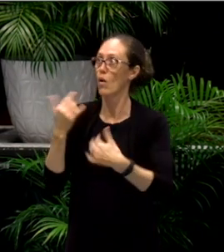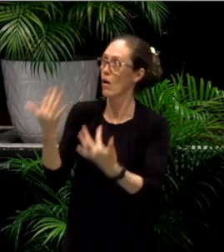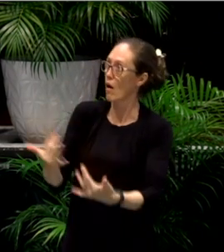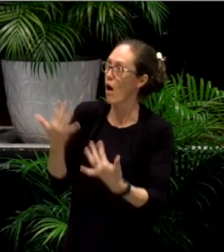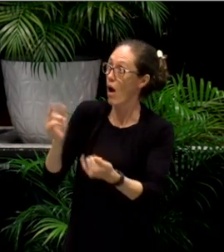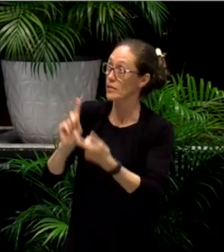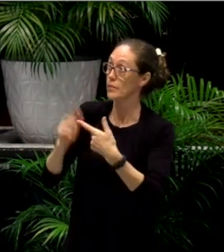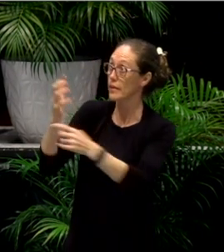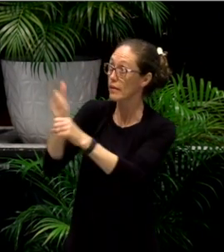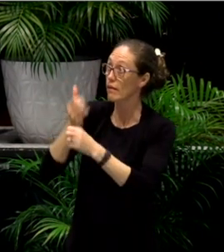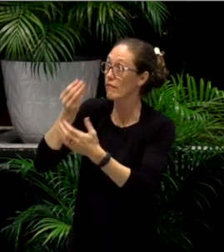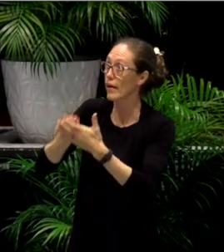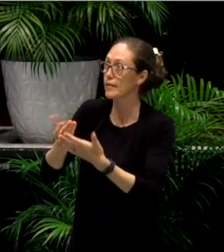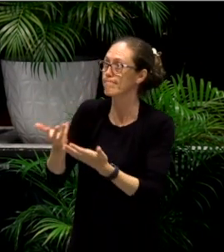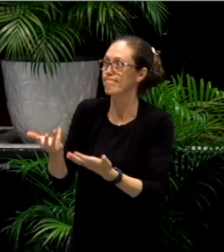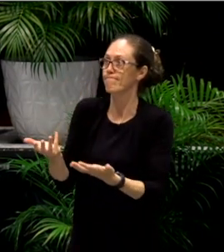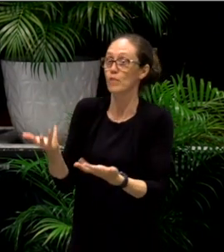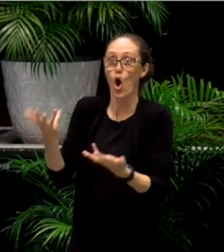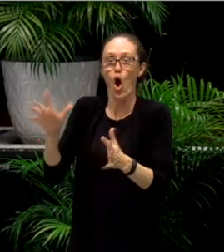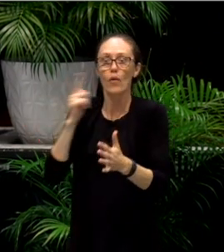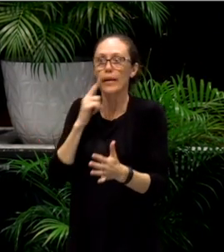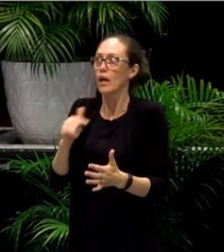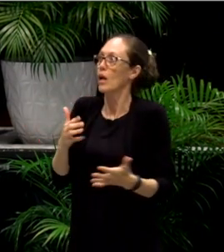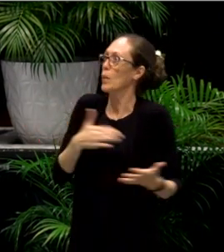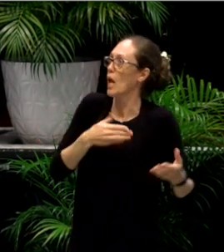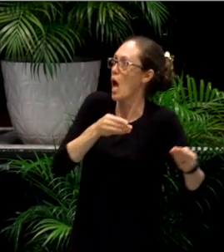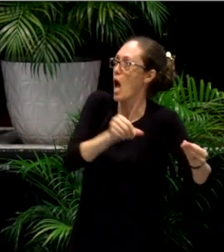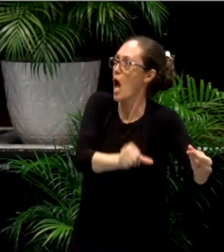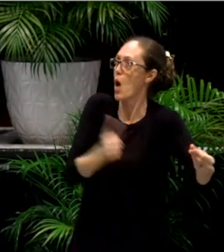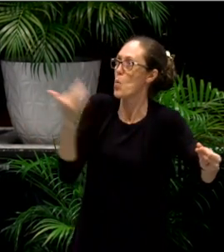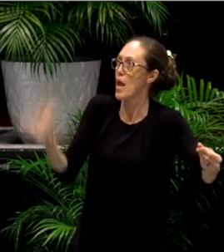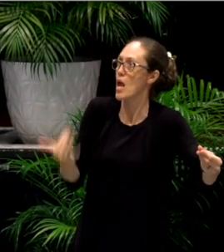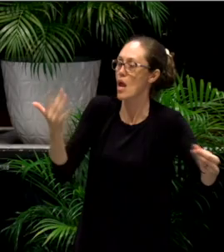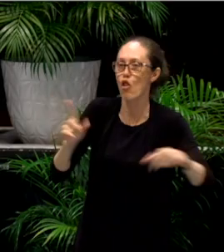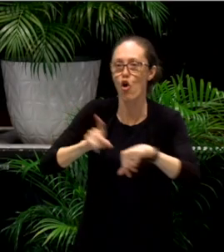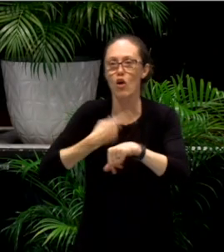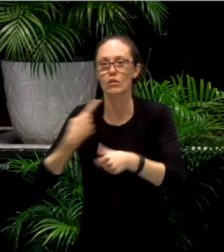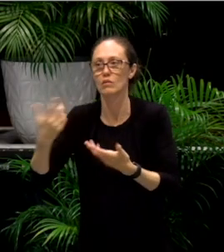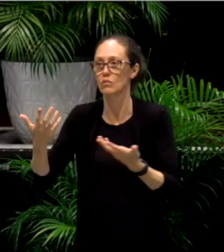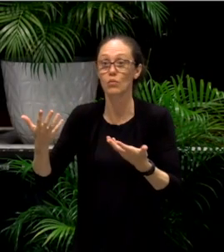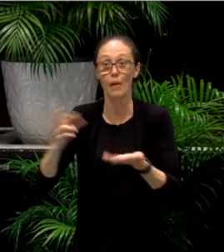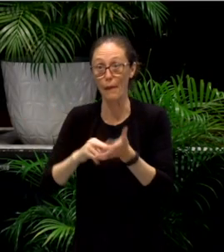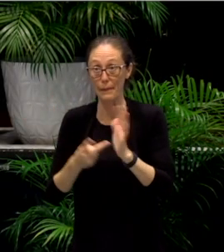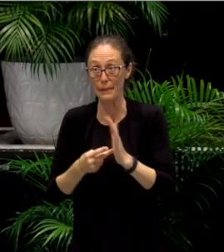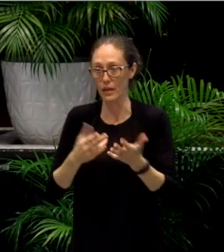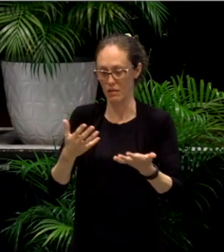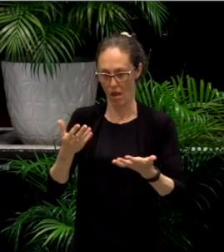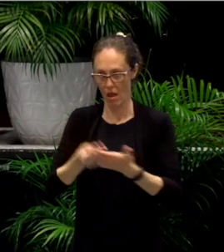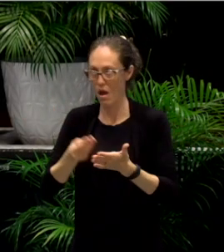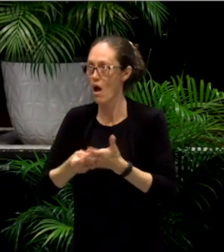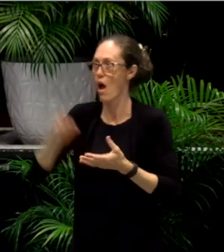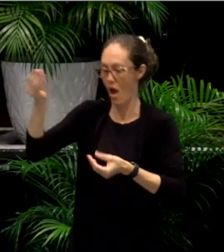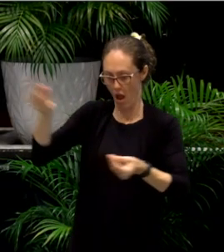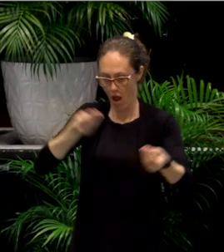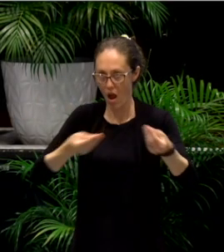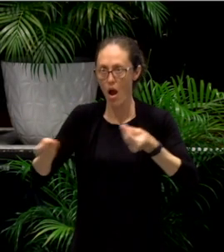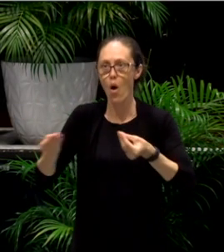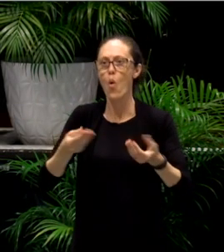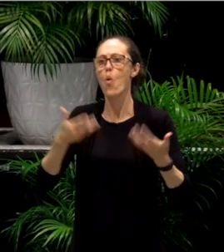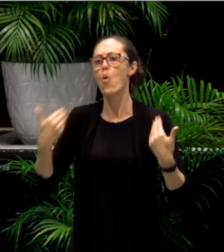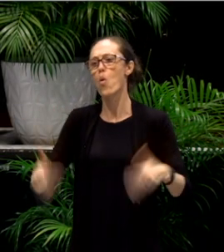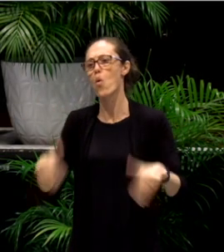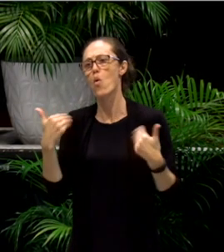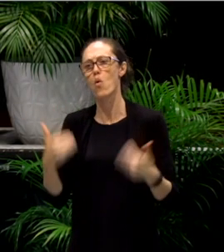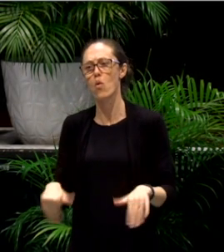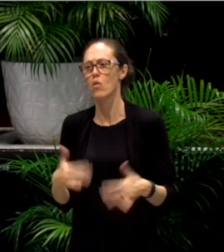don't receive funding that's already been expended. So there's a significant cash flow issue and a managerial issue at